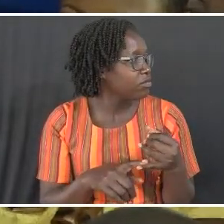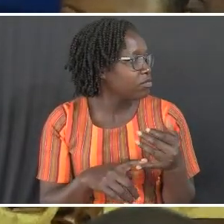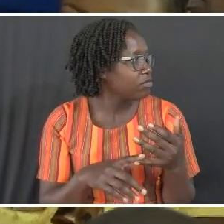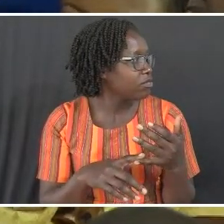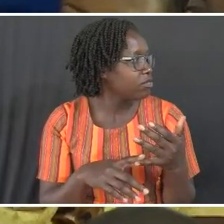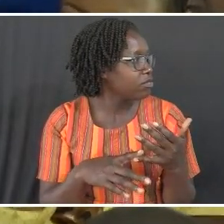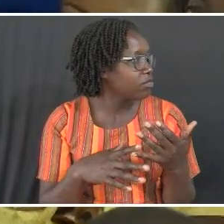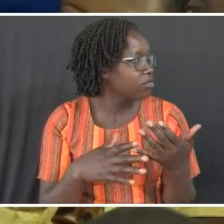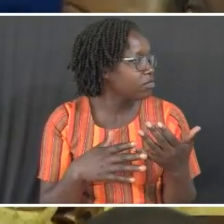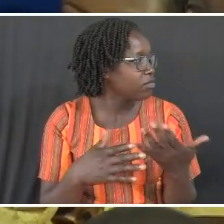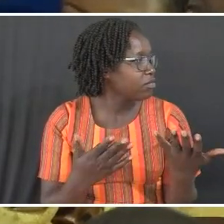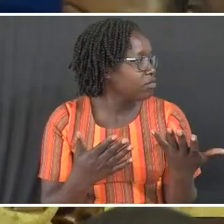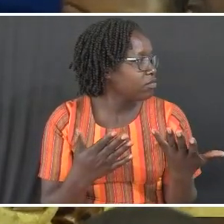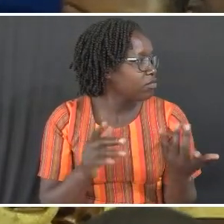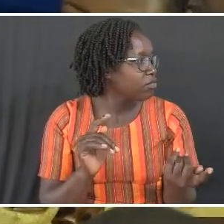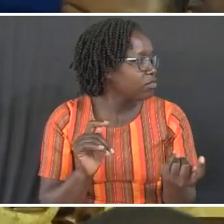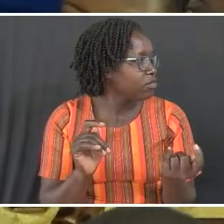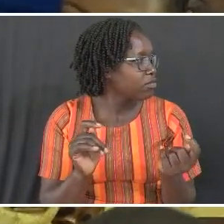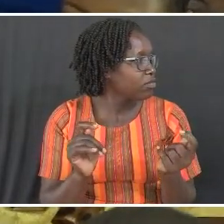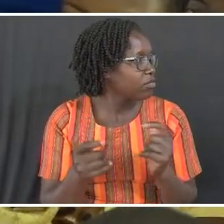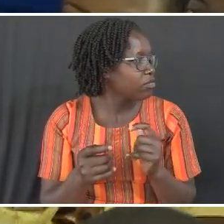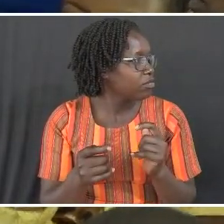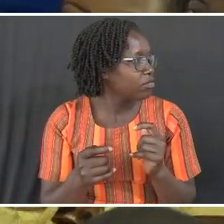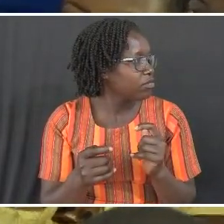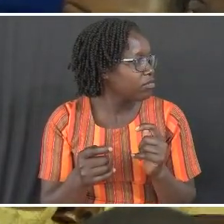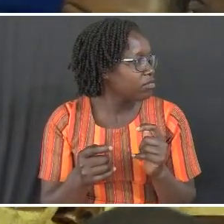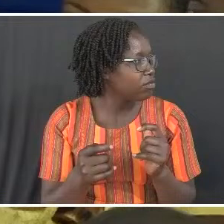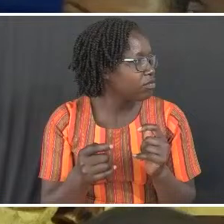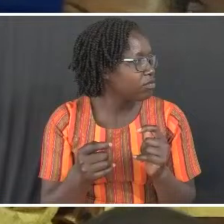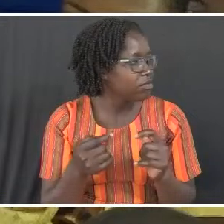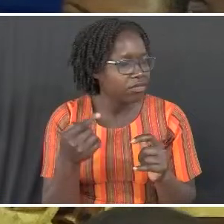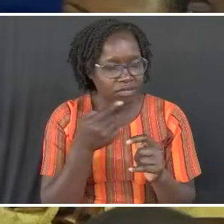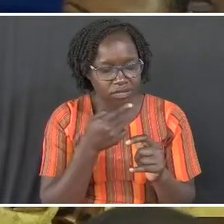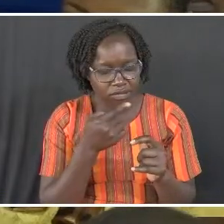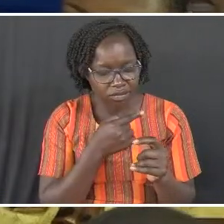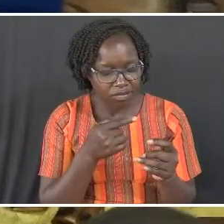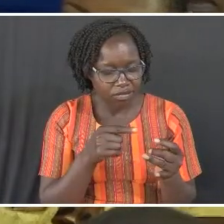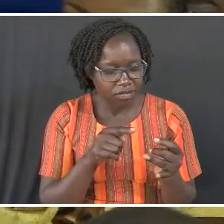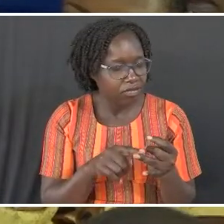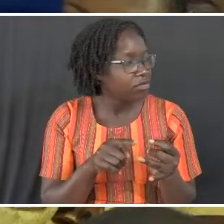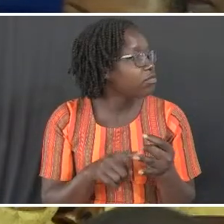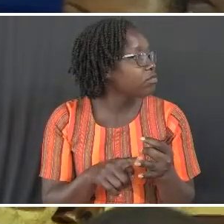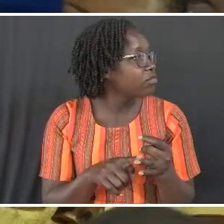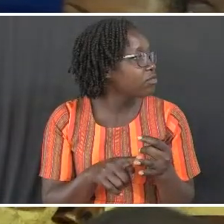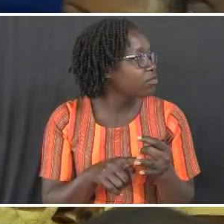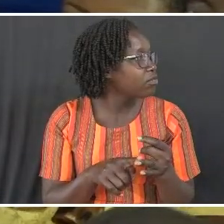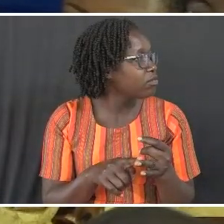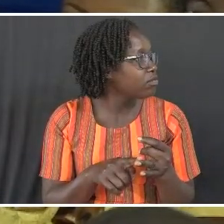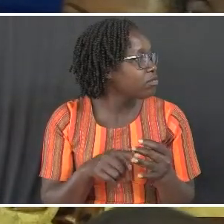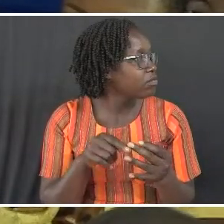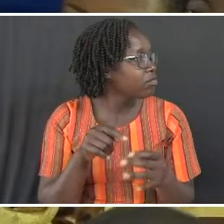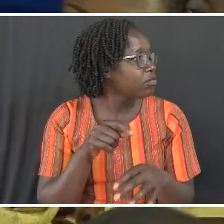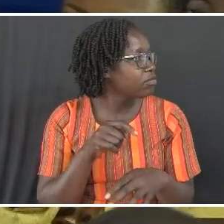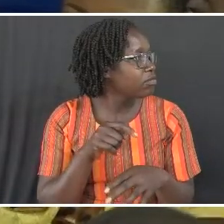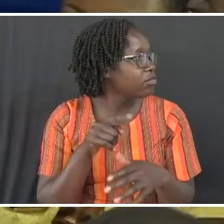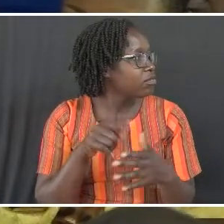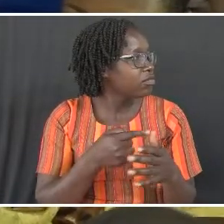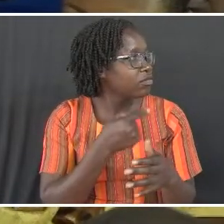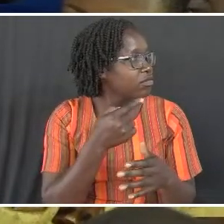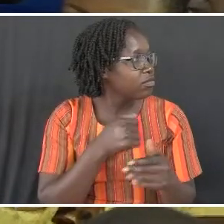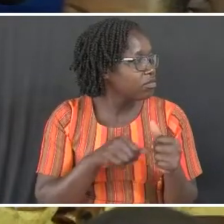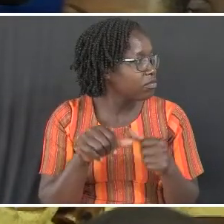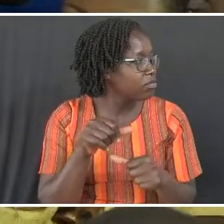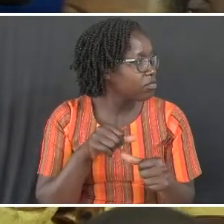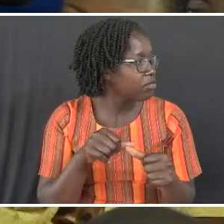often do I have to change my toothbrush? The second one, what can you say about,